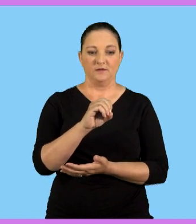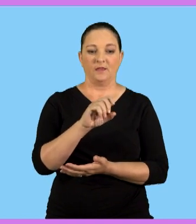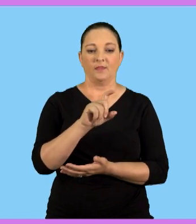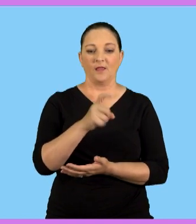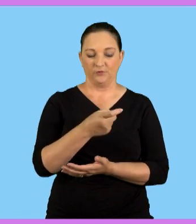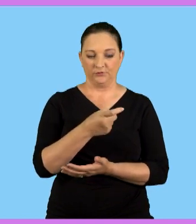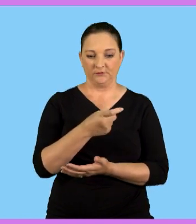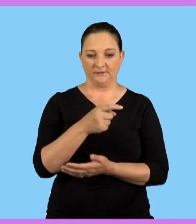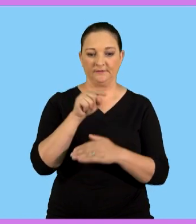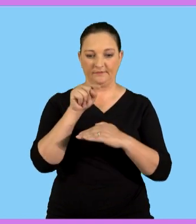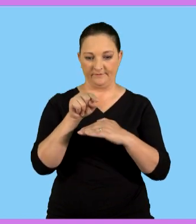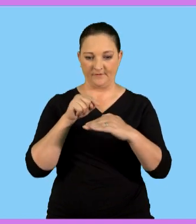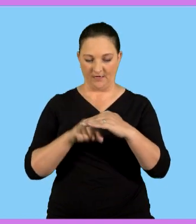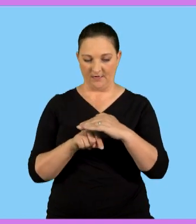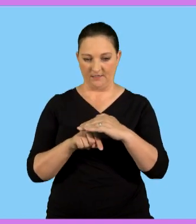divided by 1 million.